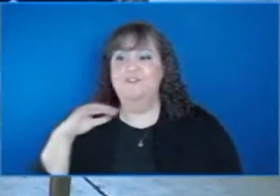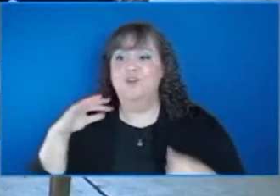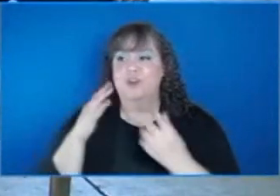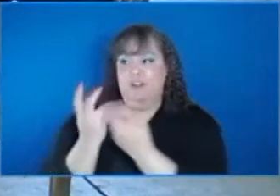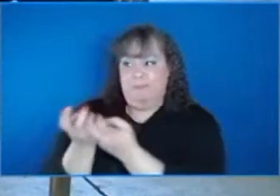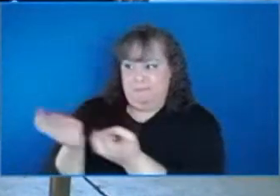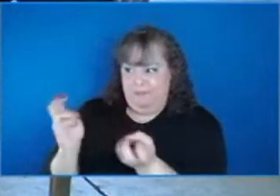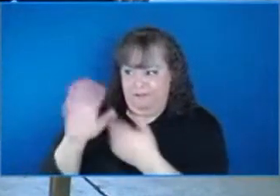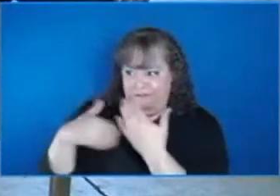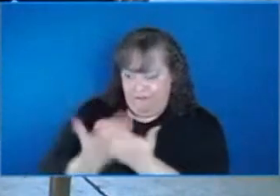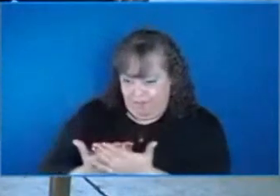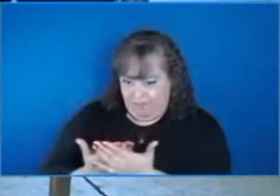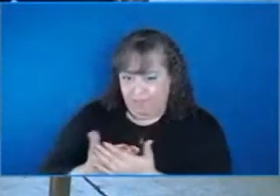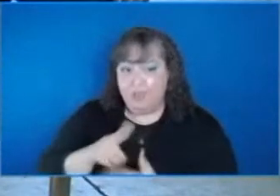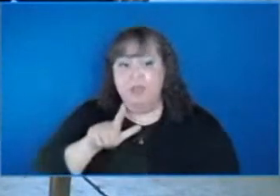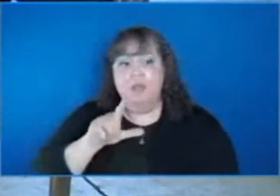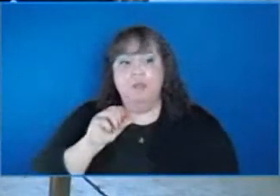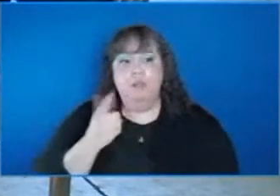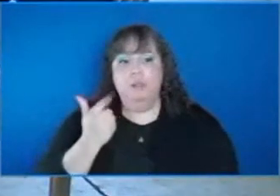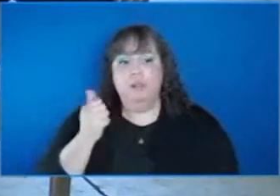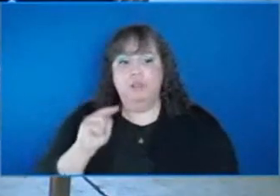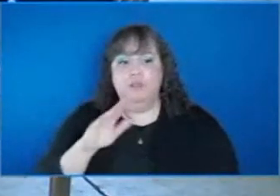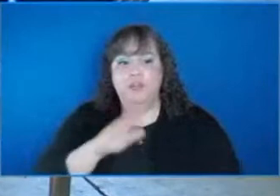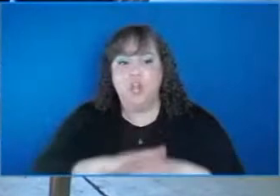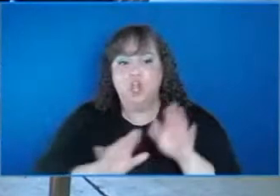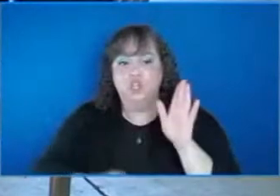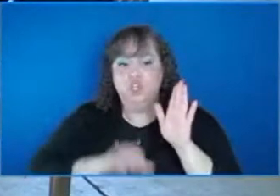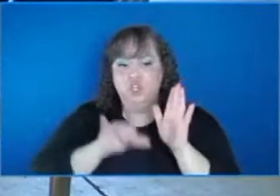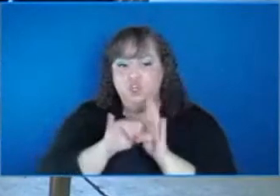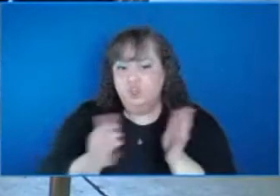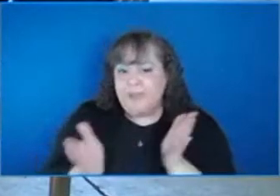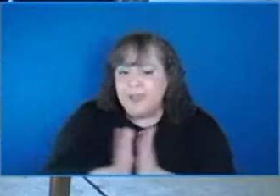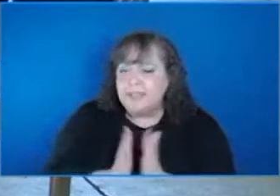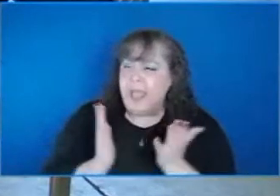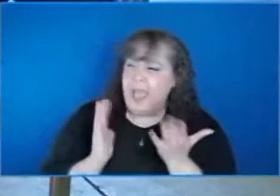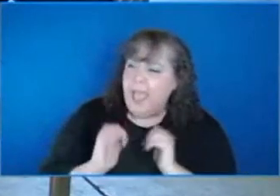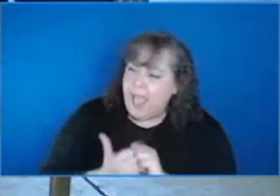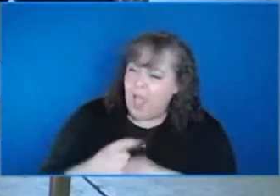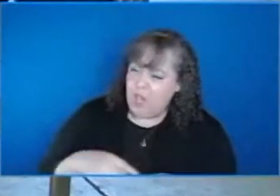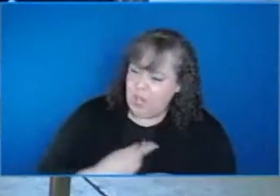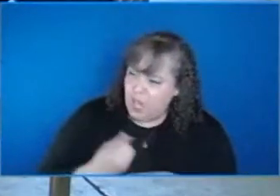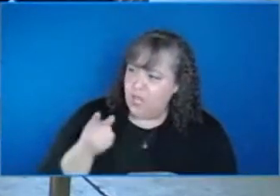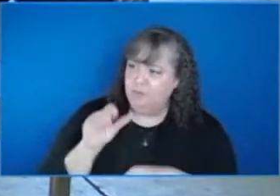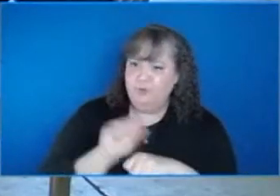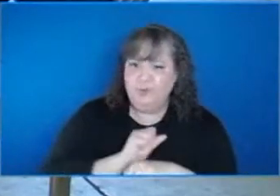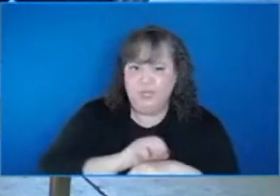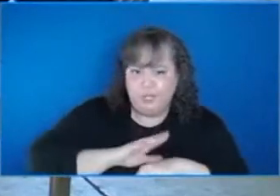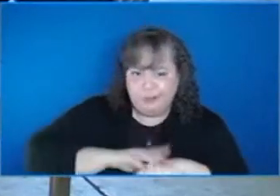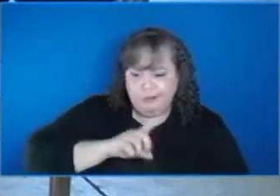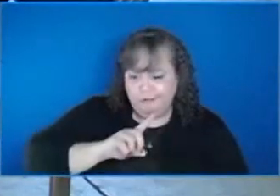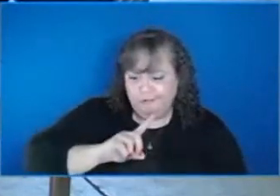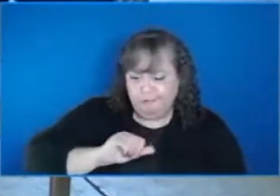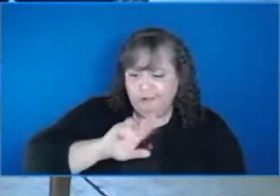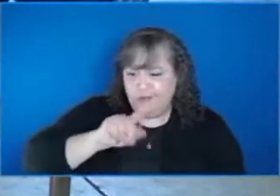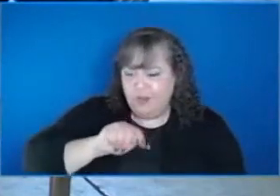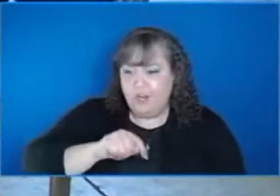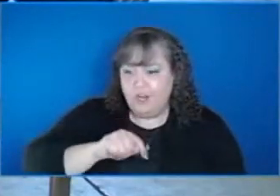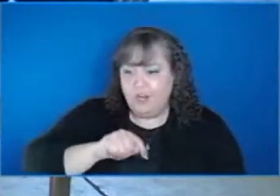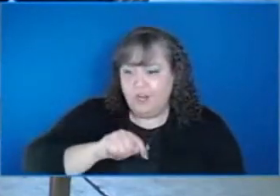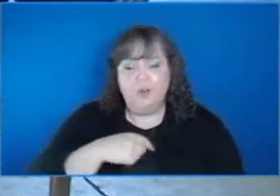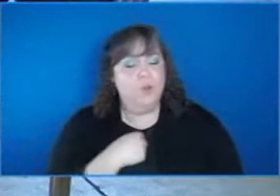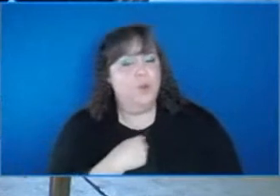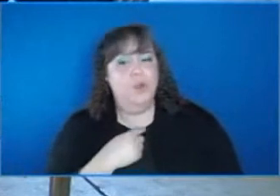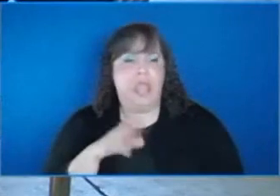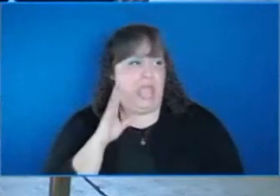Logan on YouTube wants to know, how long have you been working on DART? Oh, I think Lisa should start on this one. Okay, because I think we've